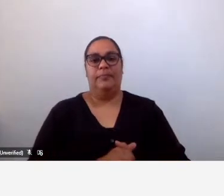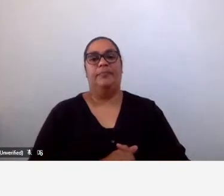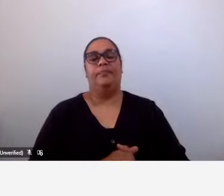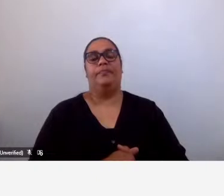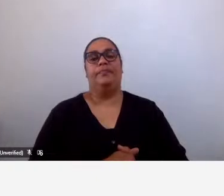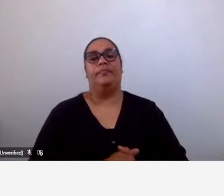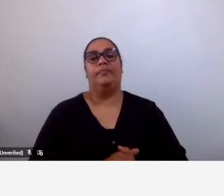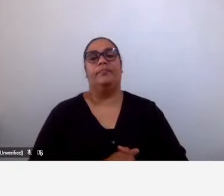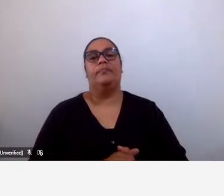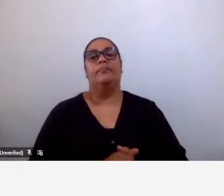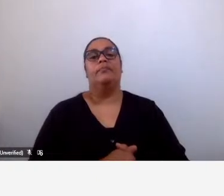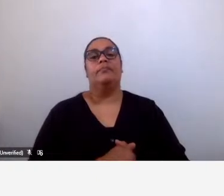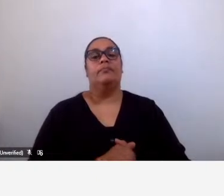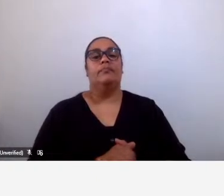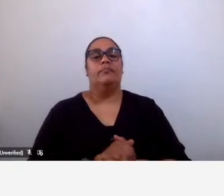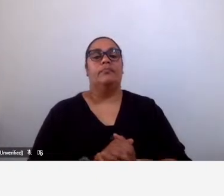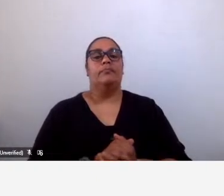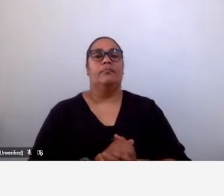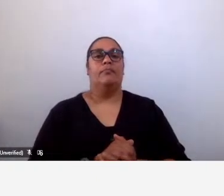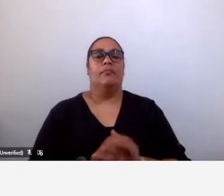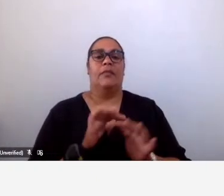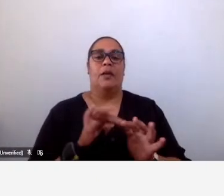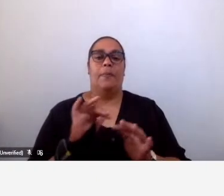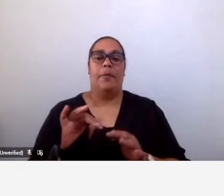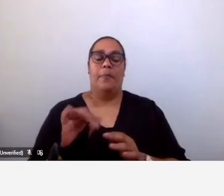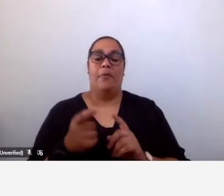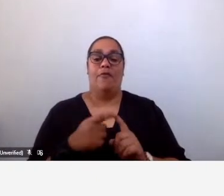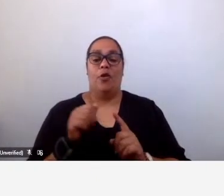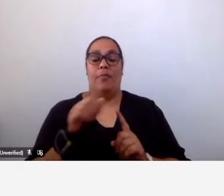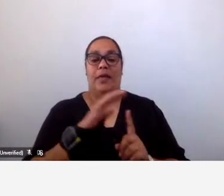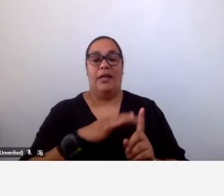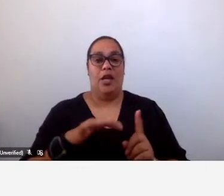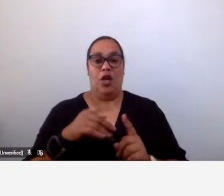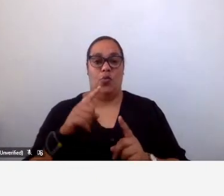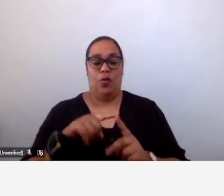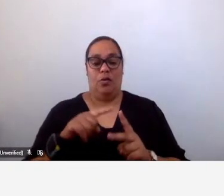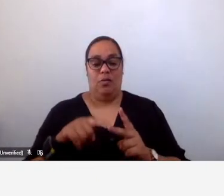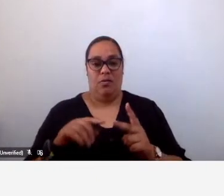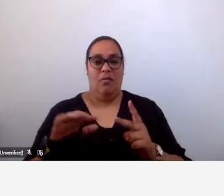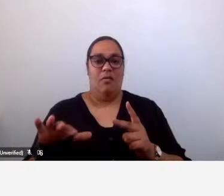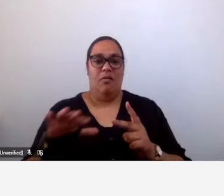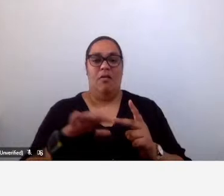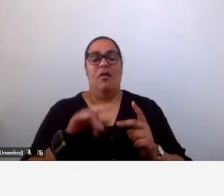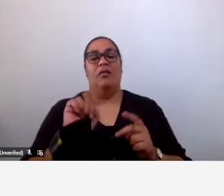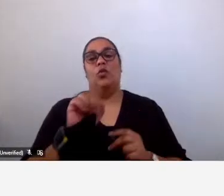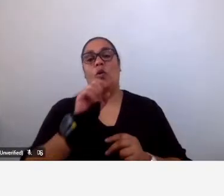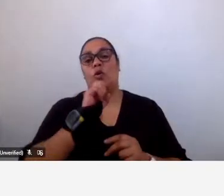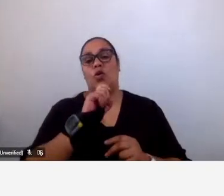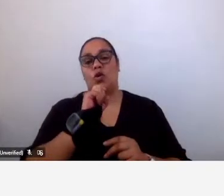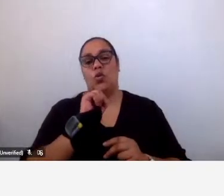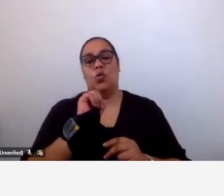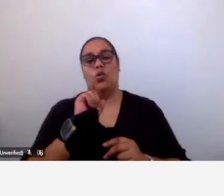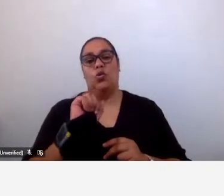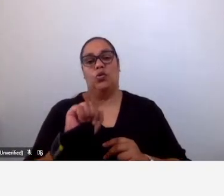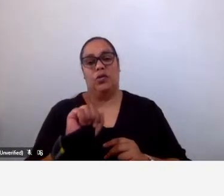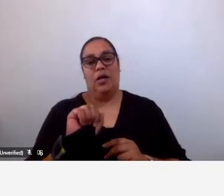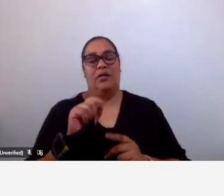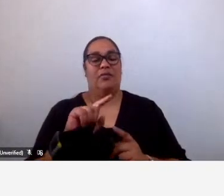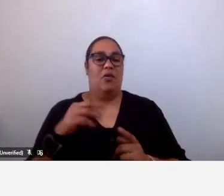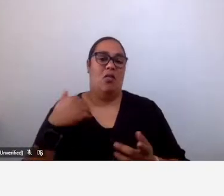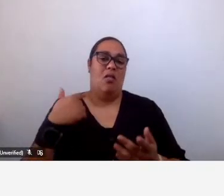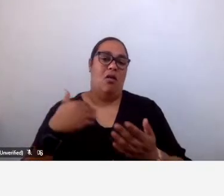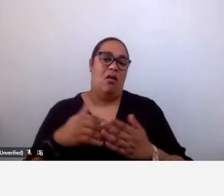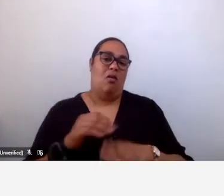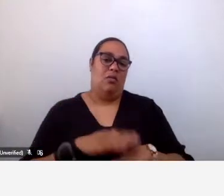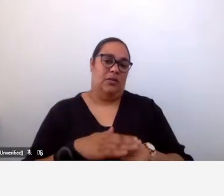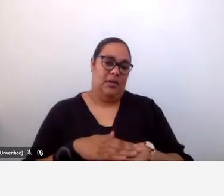The people of Sutu and Hlubio region have been using IDA's value for a longest period